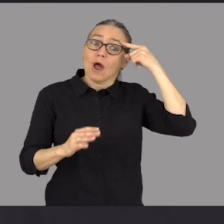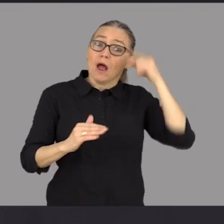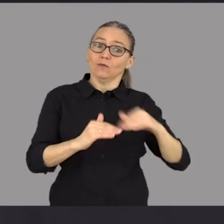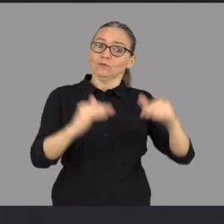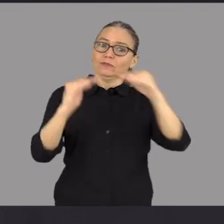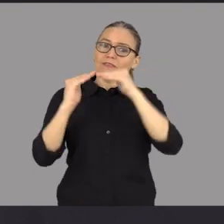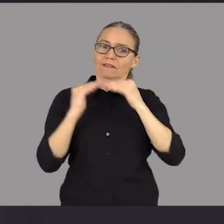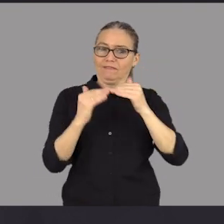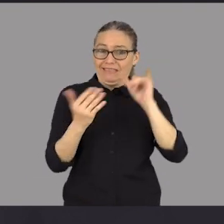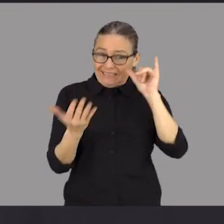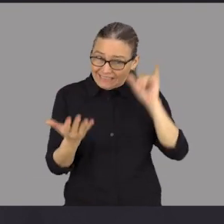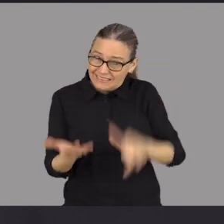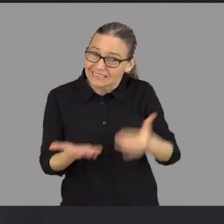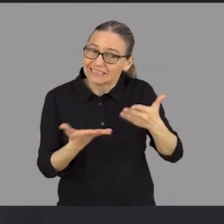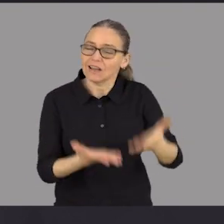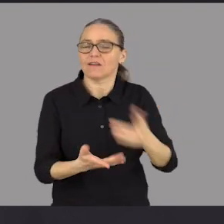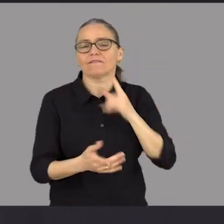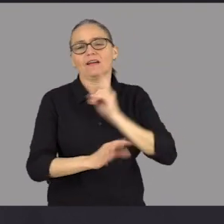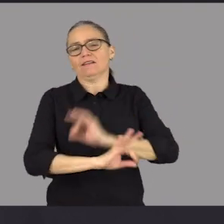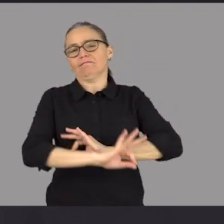that.